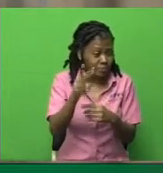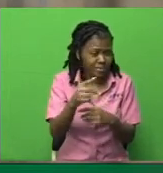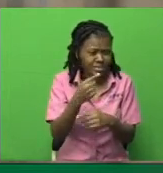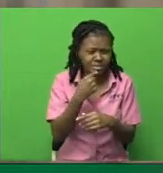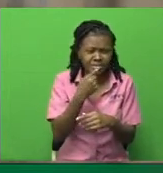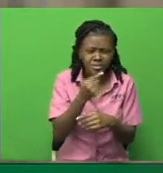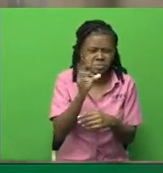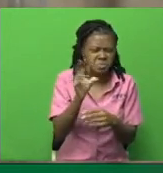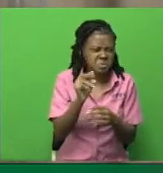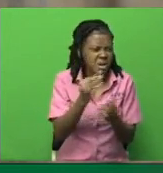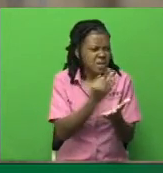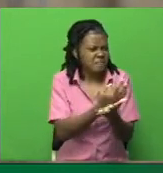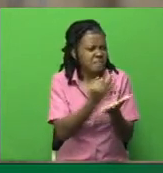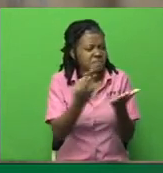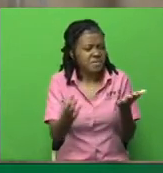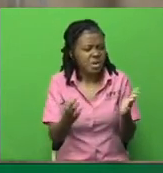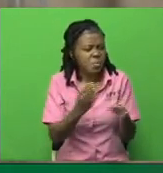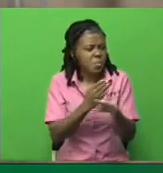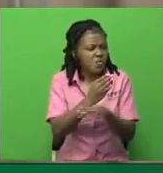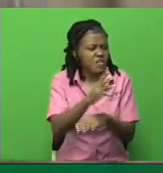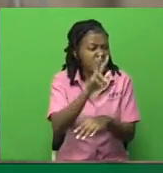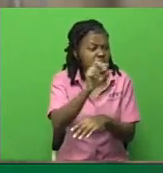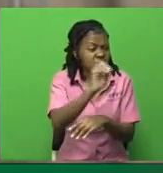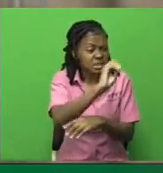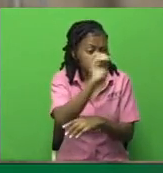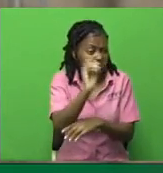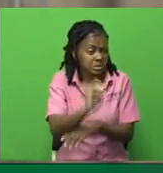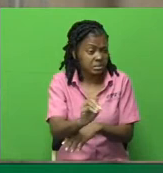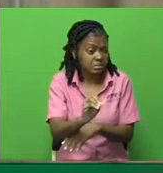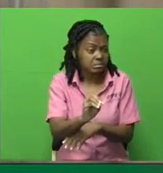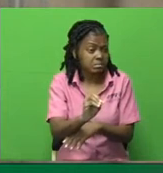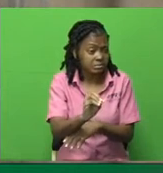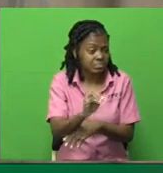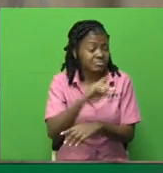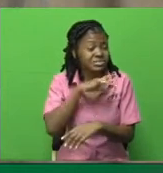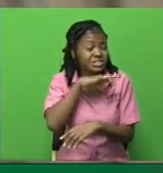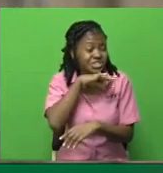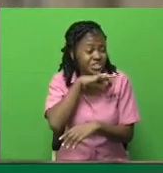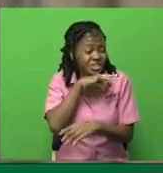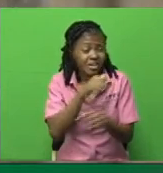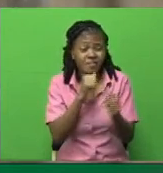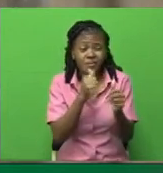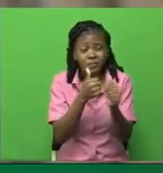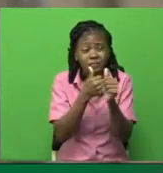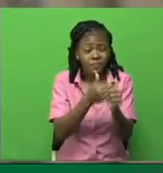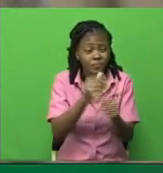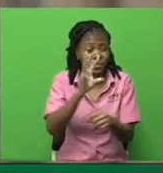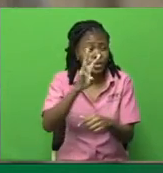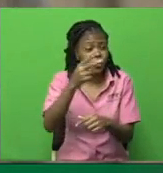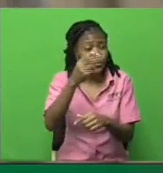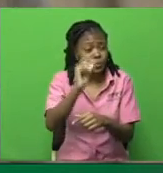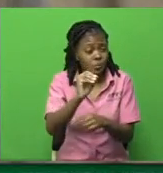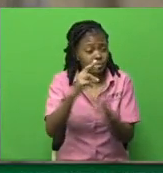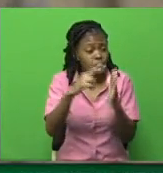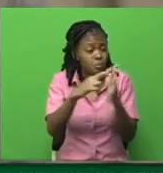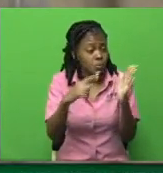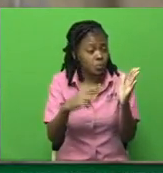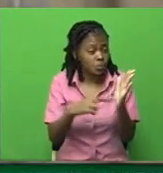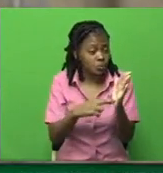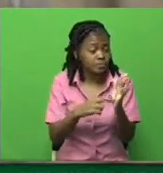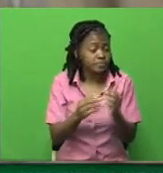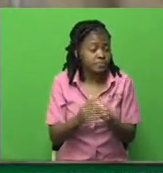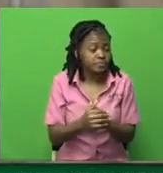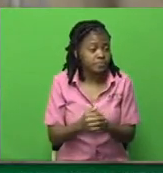have failed by 30 over 30 percent in compliance with respect to the World Health Organization standards Mr